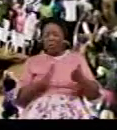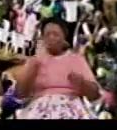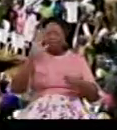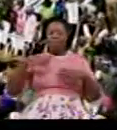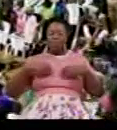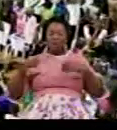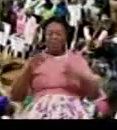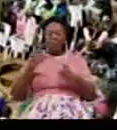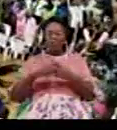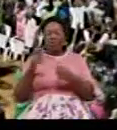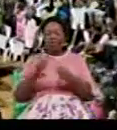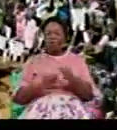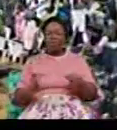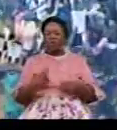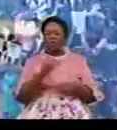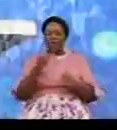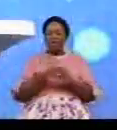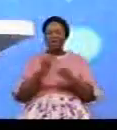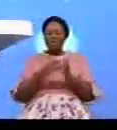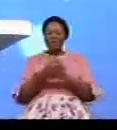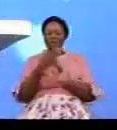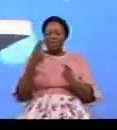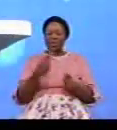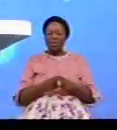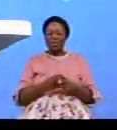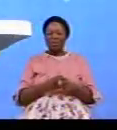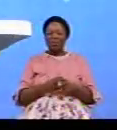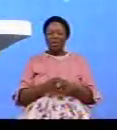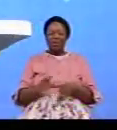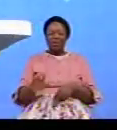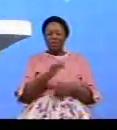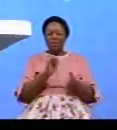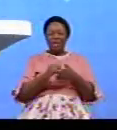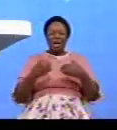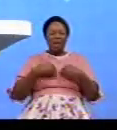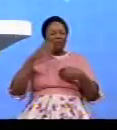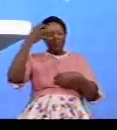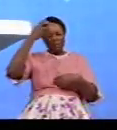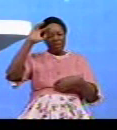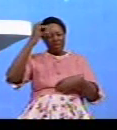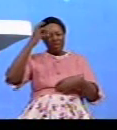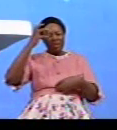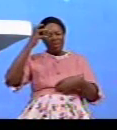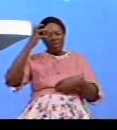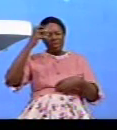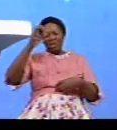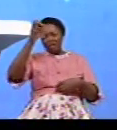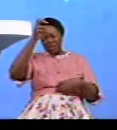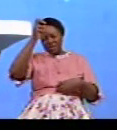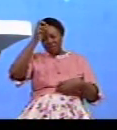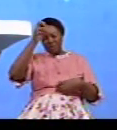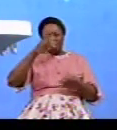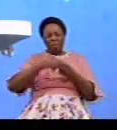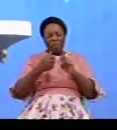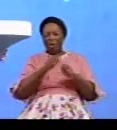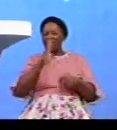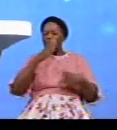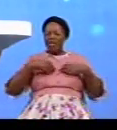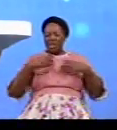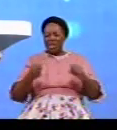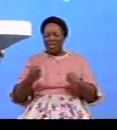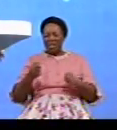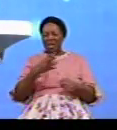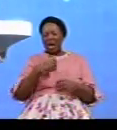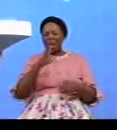speech, deafness of your those ears, deafness of your tongue. Be I pray the Lord touch your right